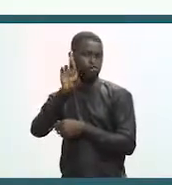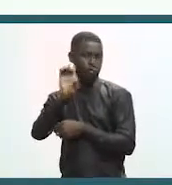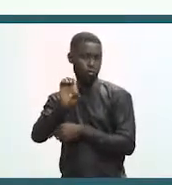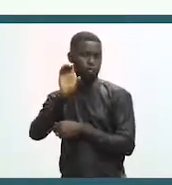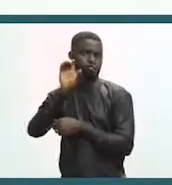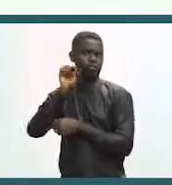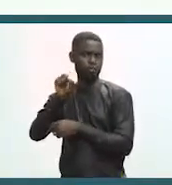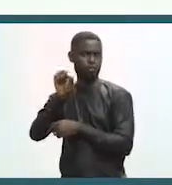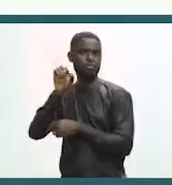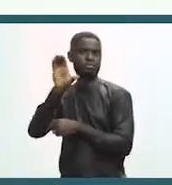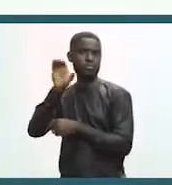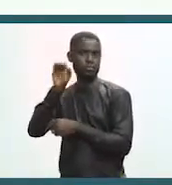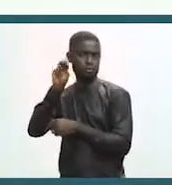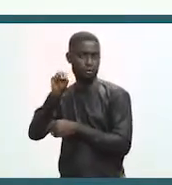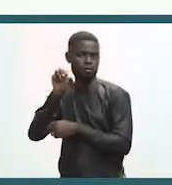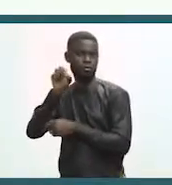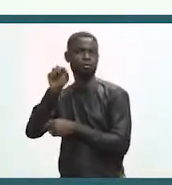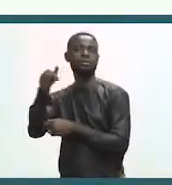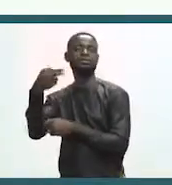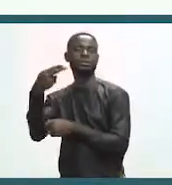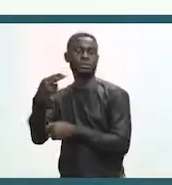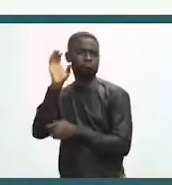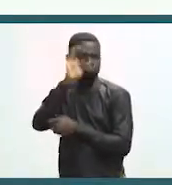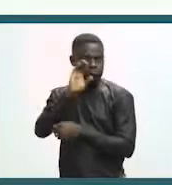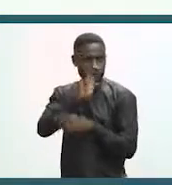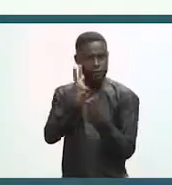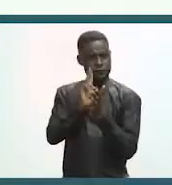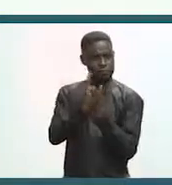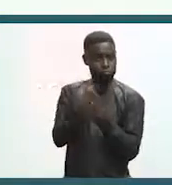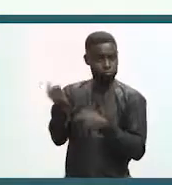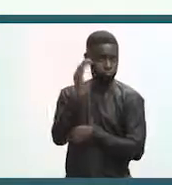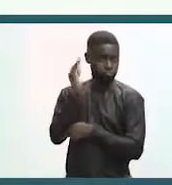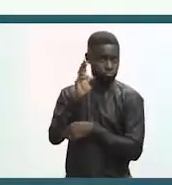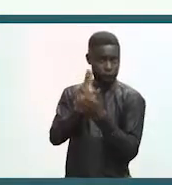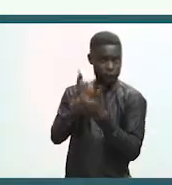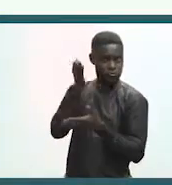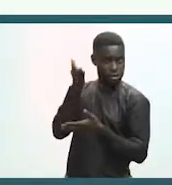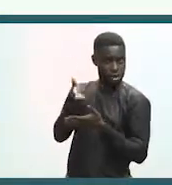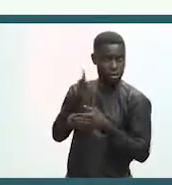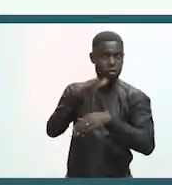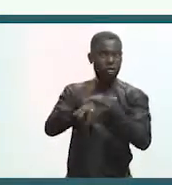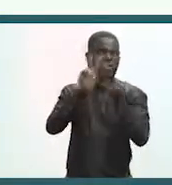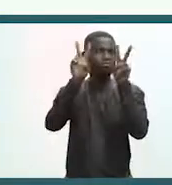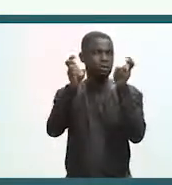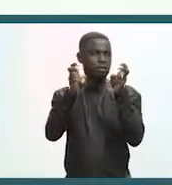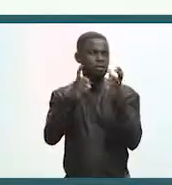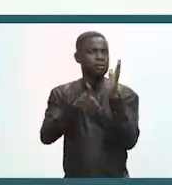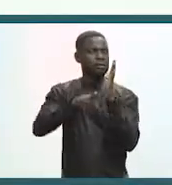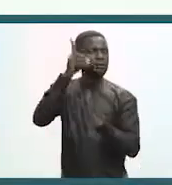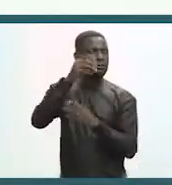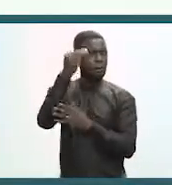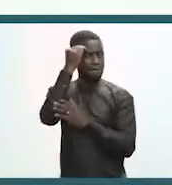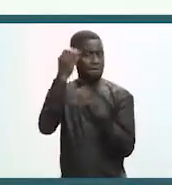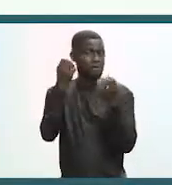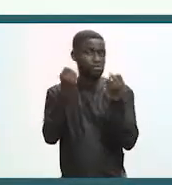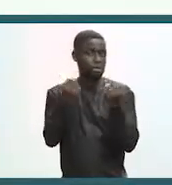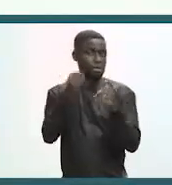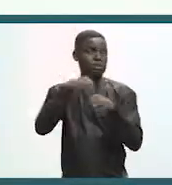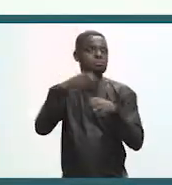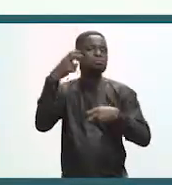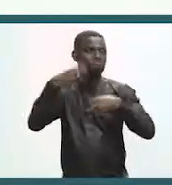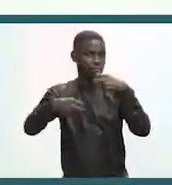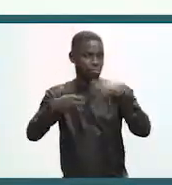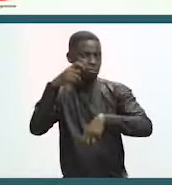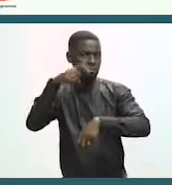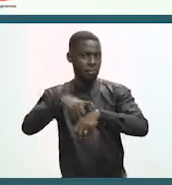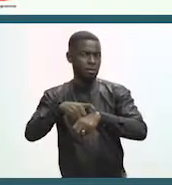core.com.gh and look for the video, audio, and workbook on developing mental strength in crisis